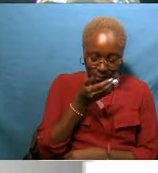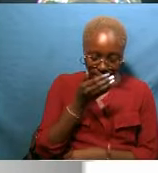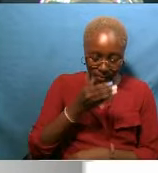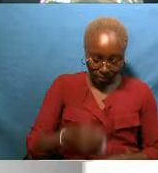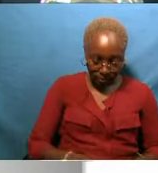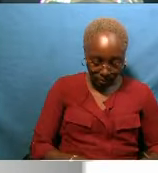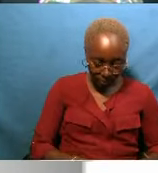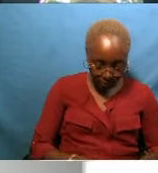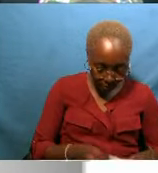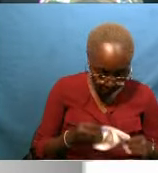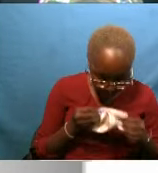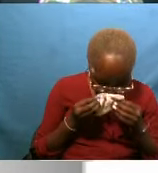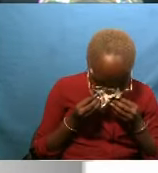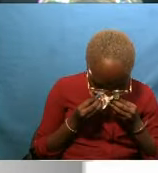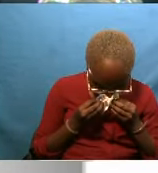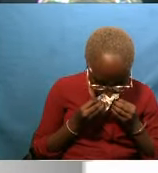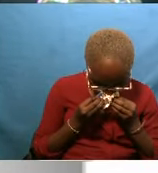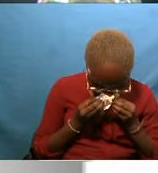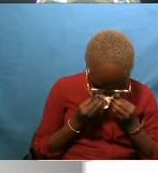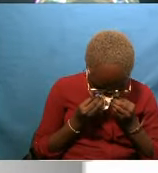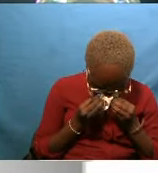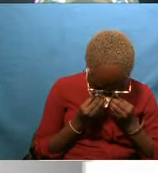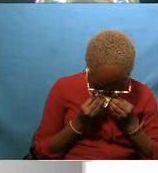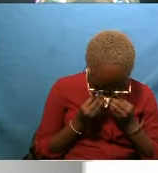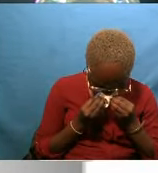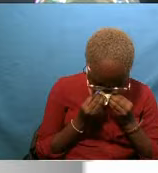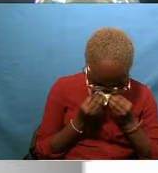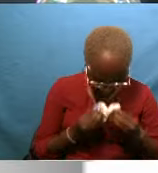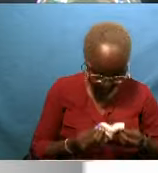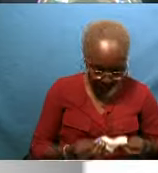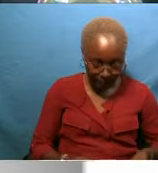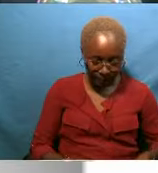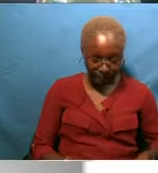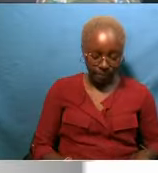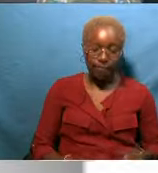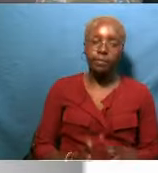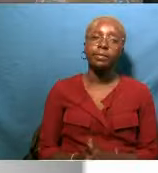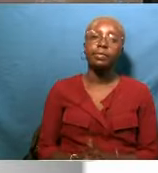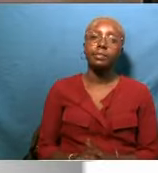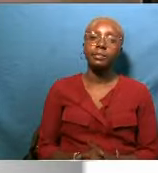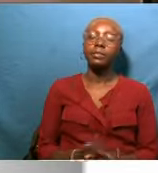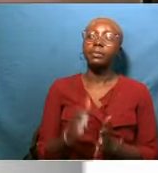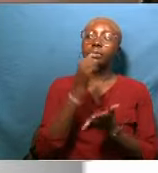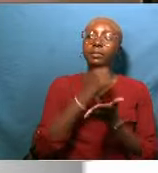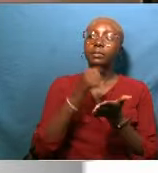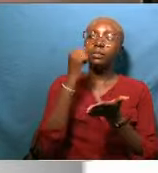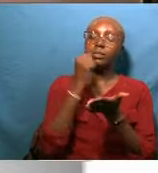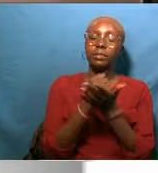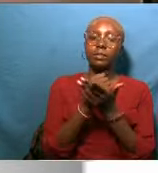know of such objection. Amen. Your grace.